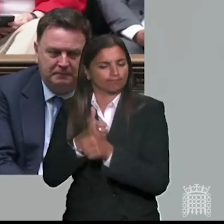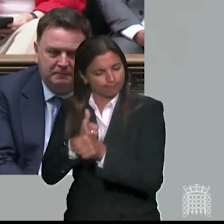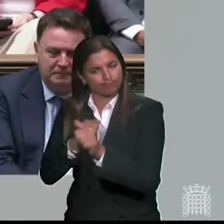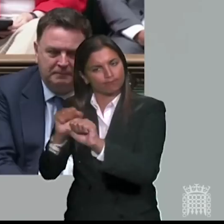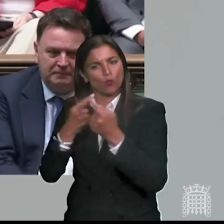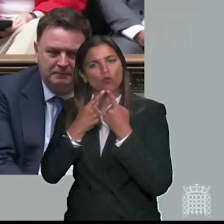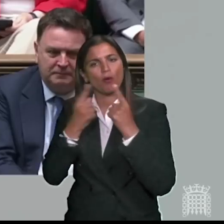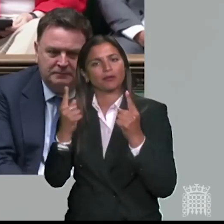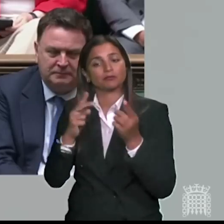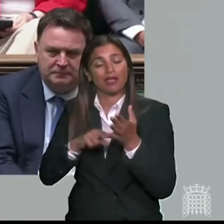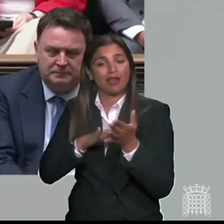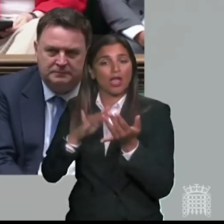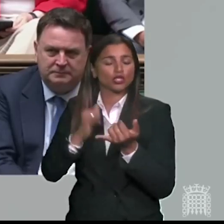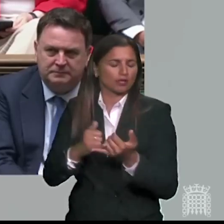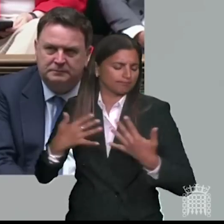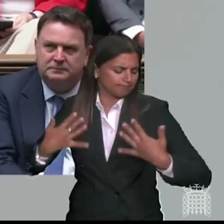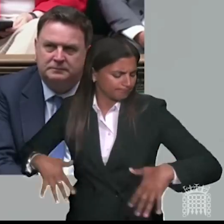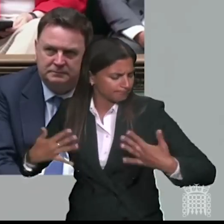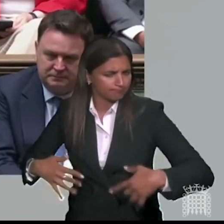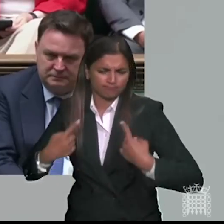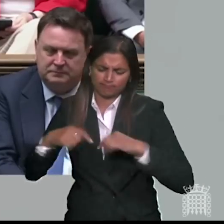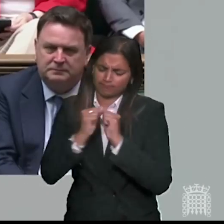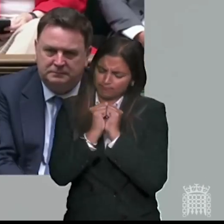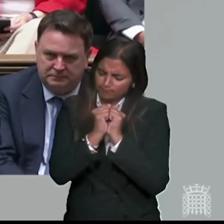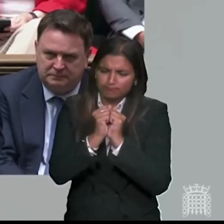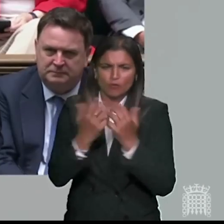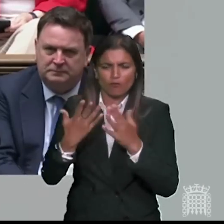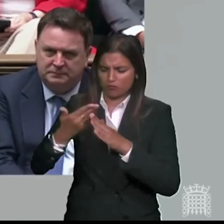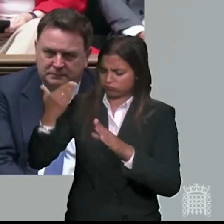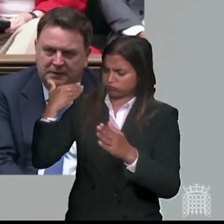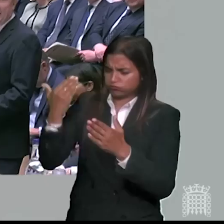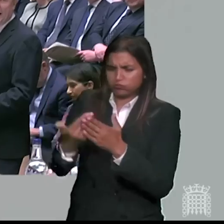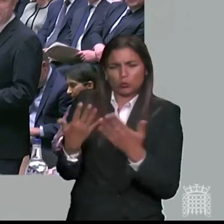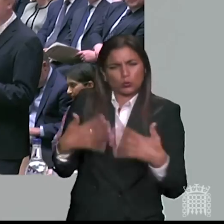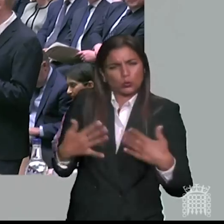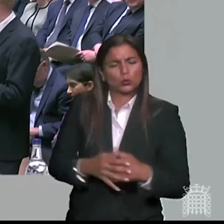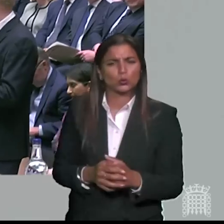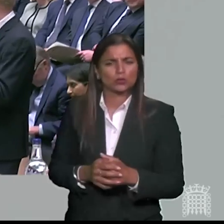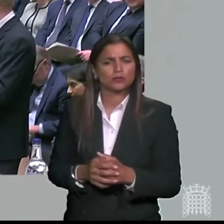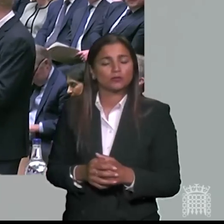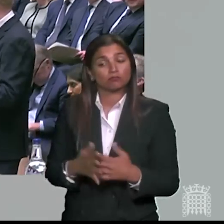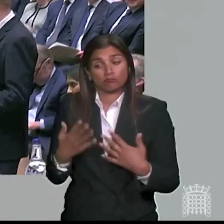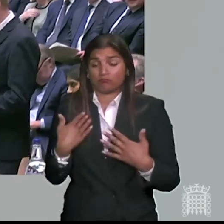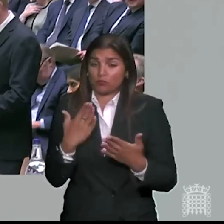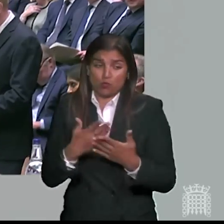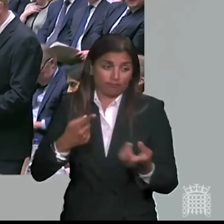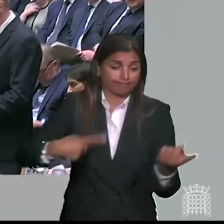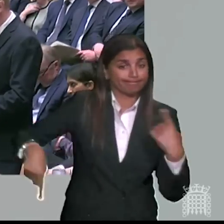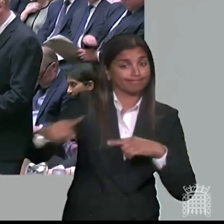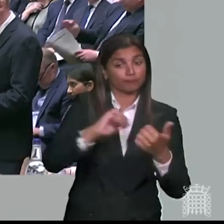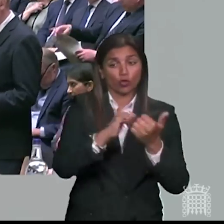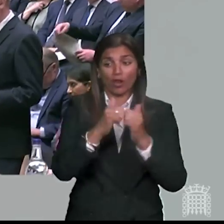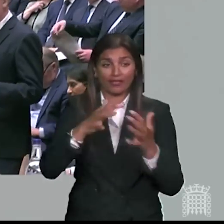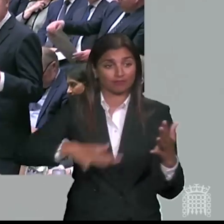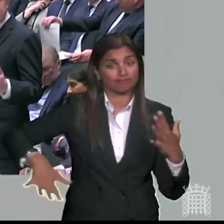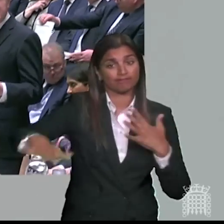The NHS continues to be a treasured national institution, and I'm sure colleagues across the House in this